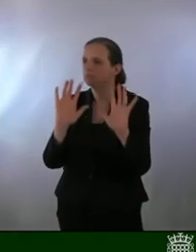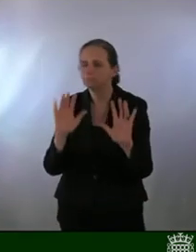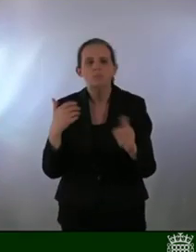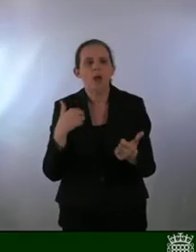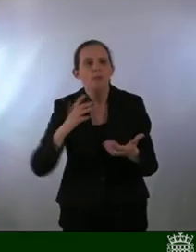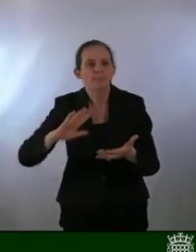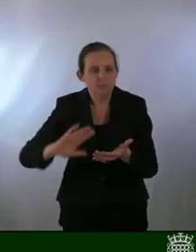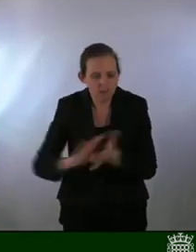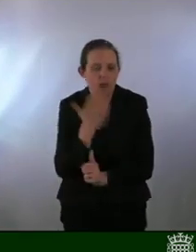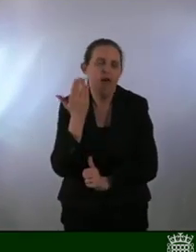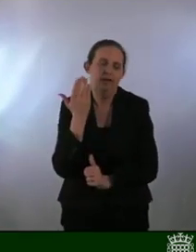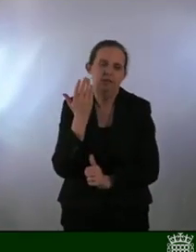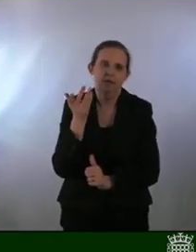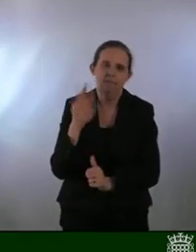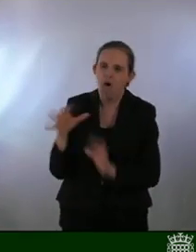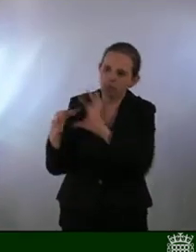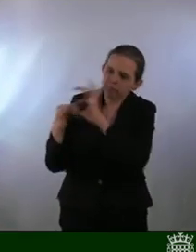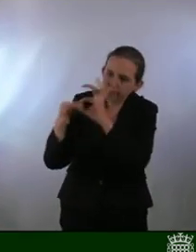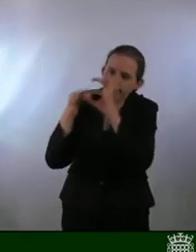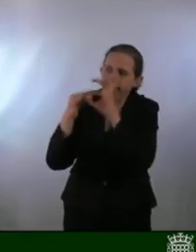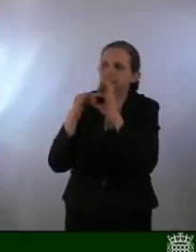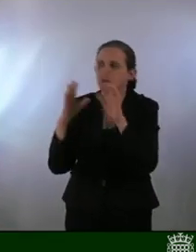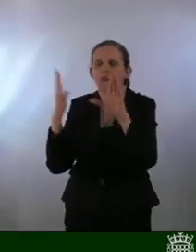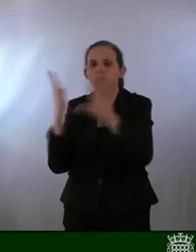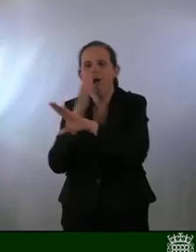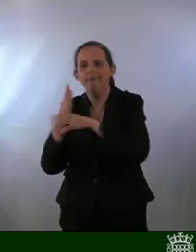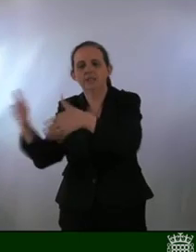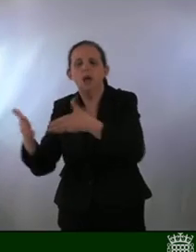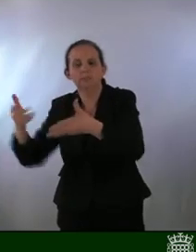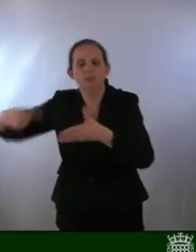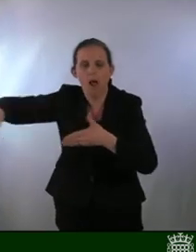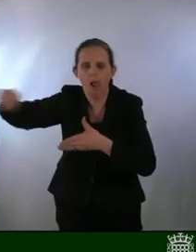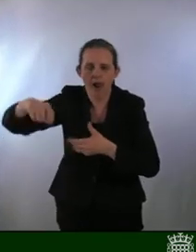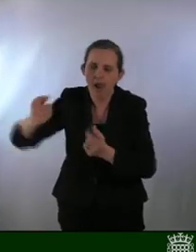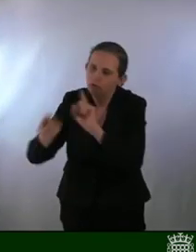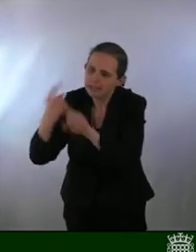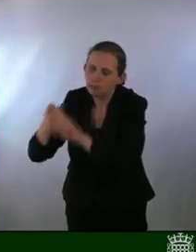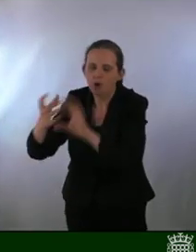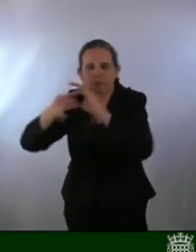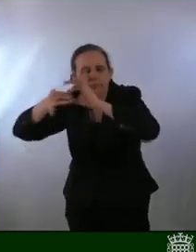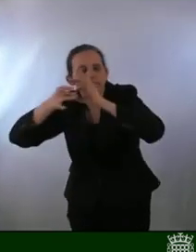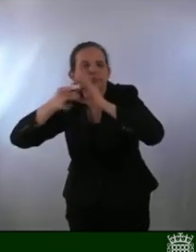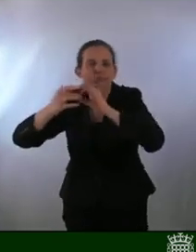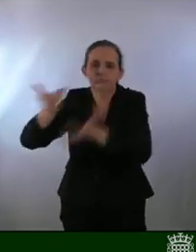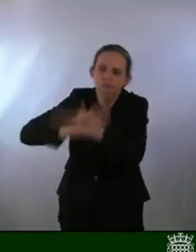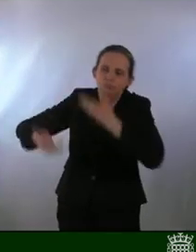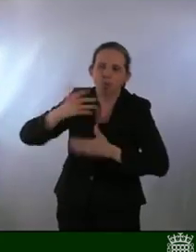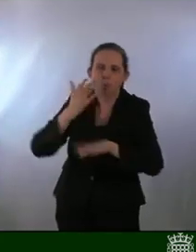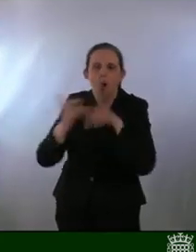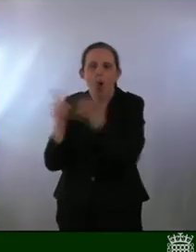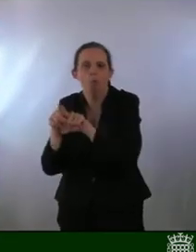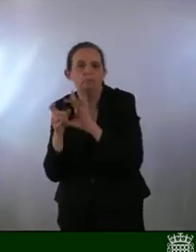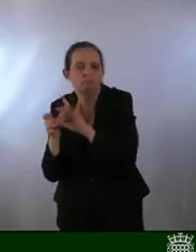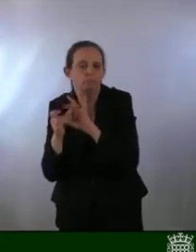the response of the private hospitals who are rising to this challenge and we're working very closely with.